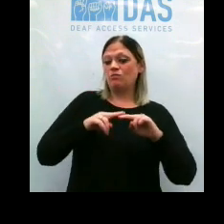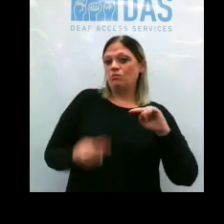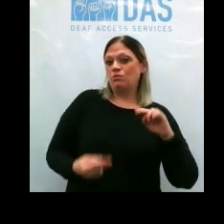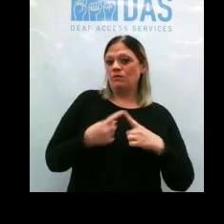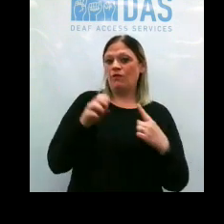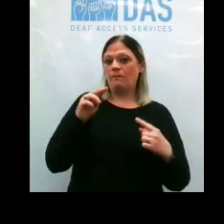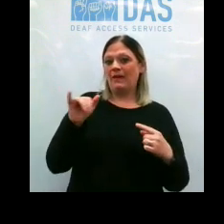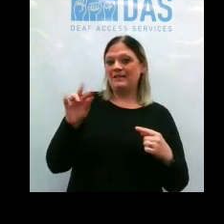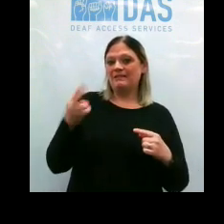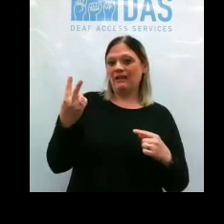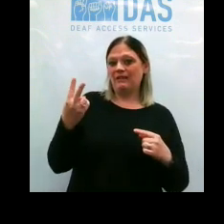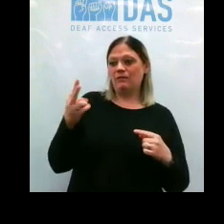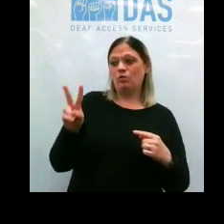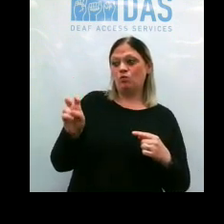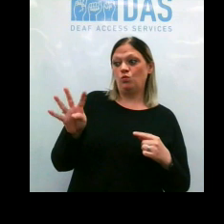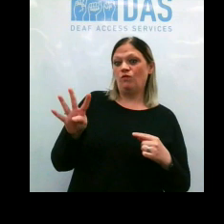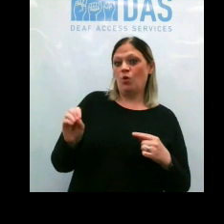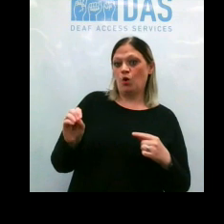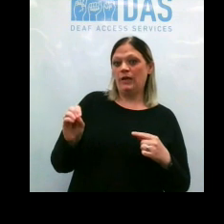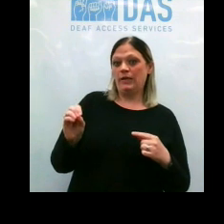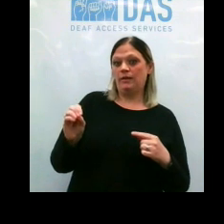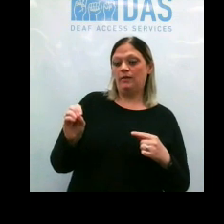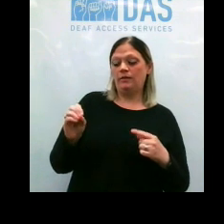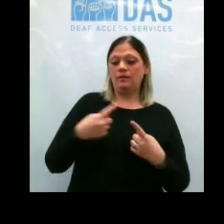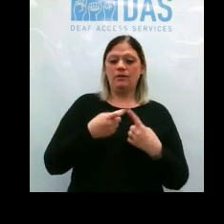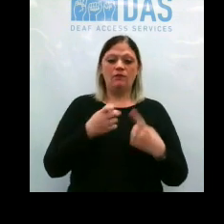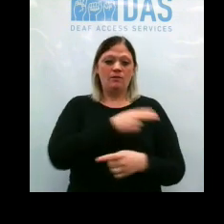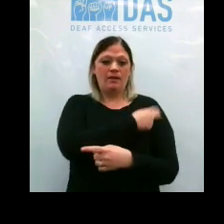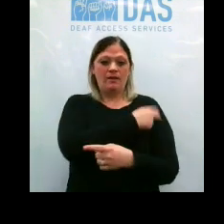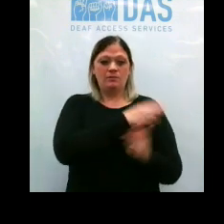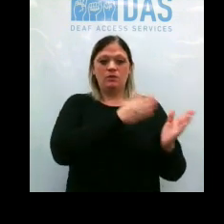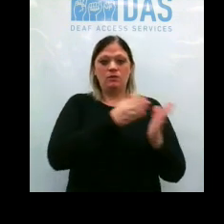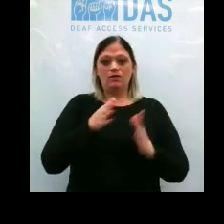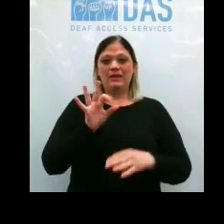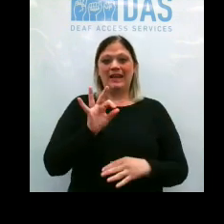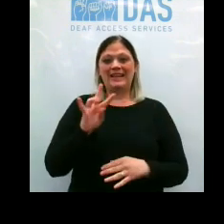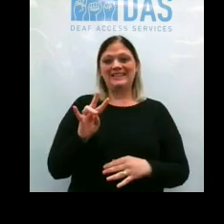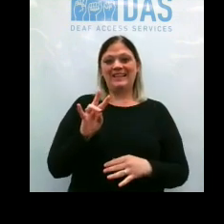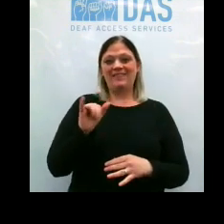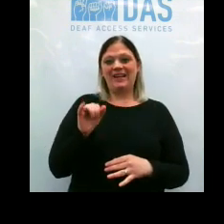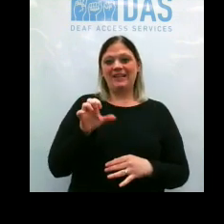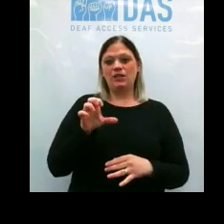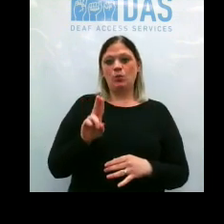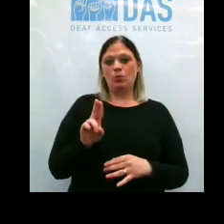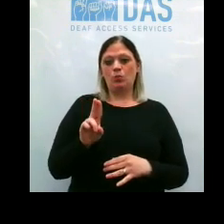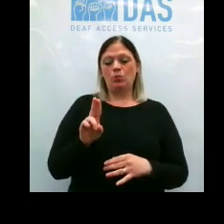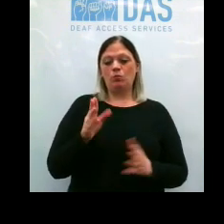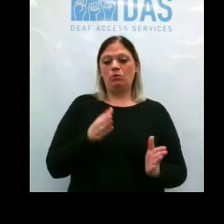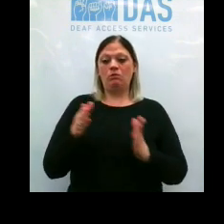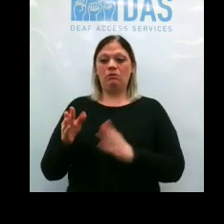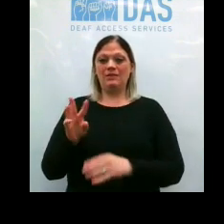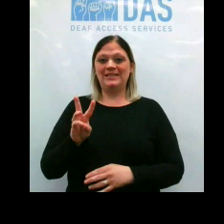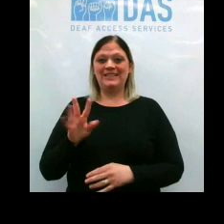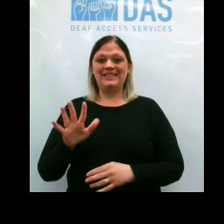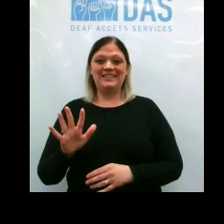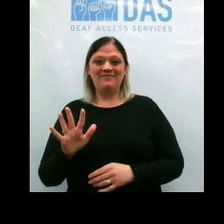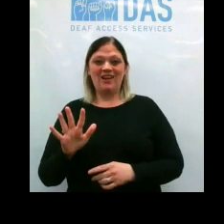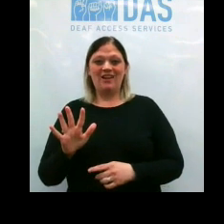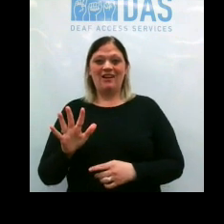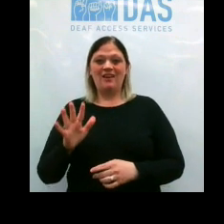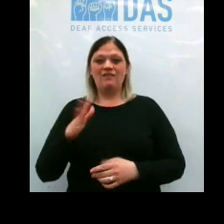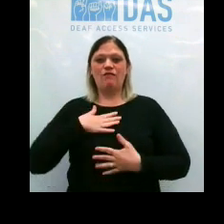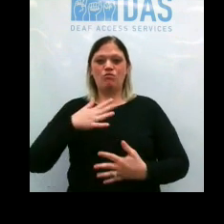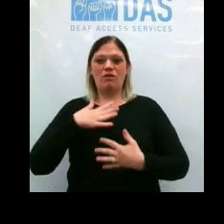in which it was 240. Of those that are hospitalized, 97 were in the ICU unit, and 65 of those in the ICU unit had an